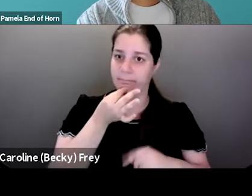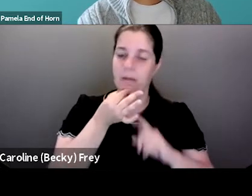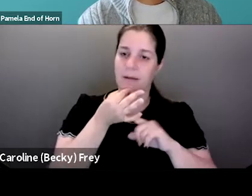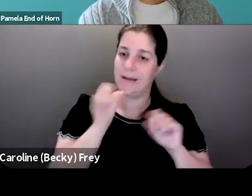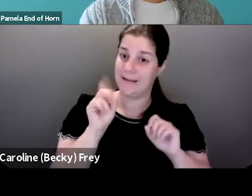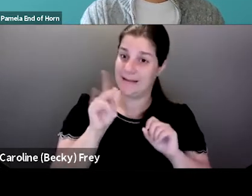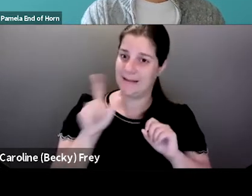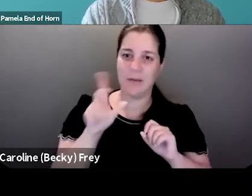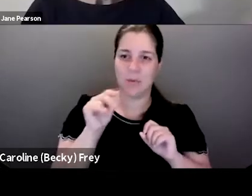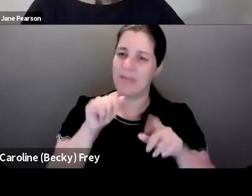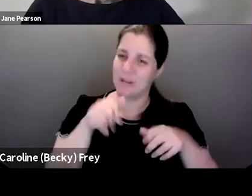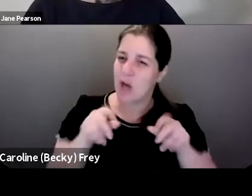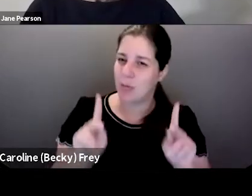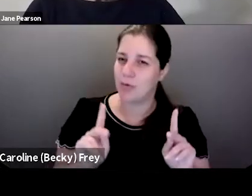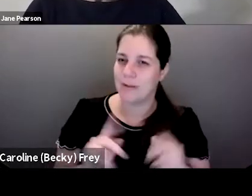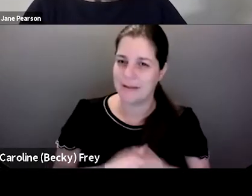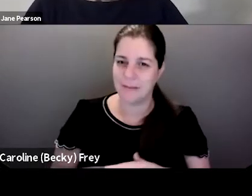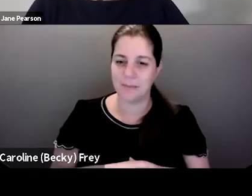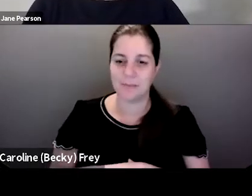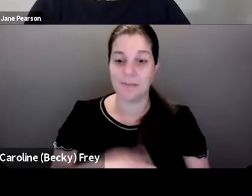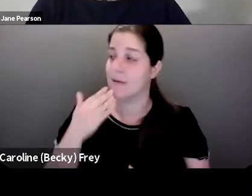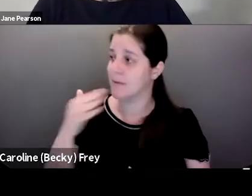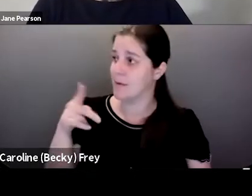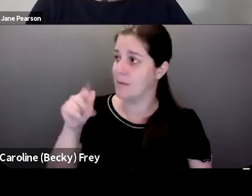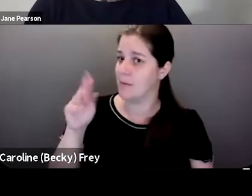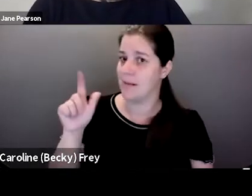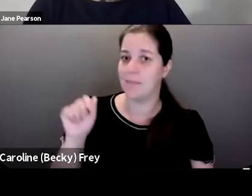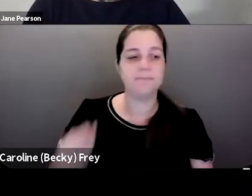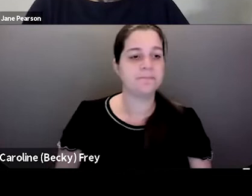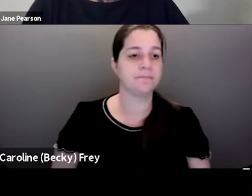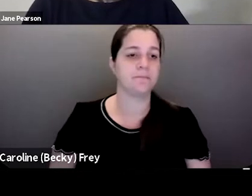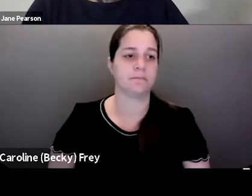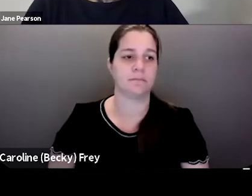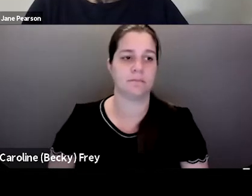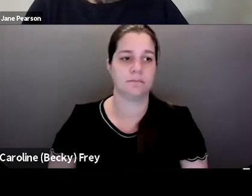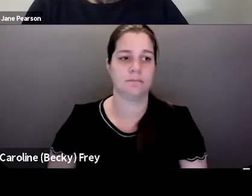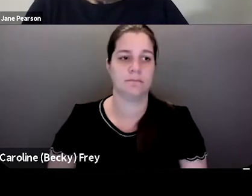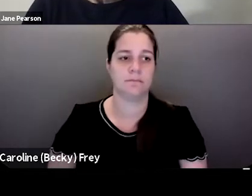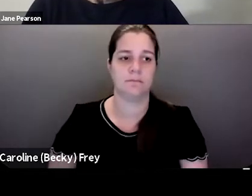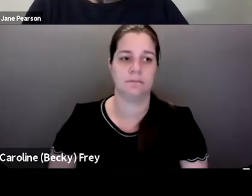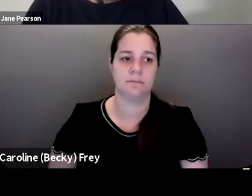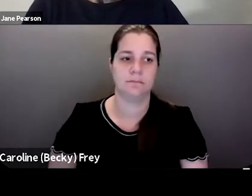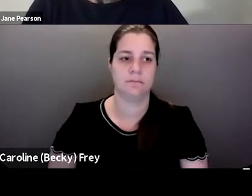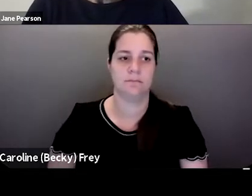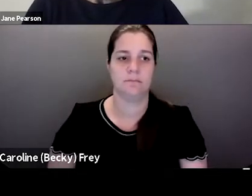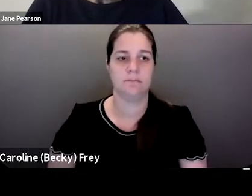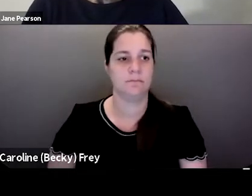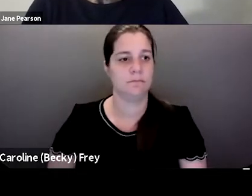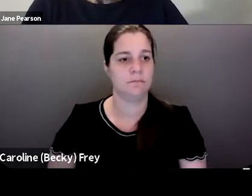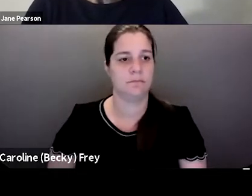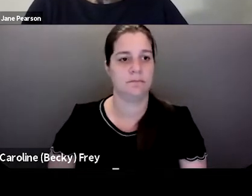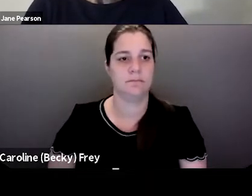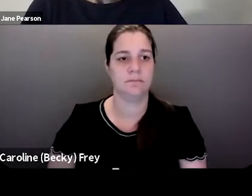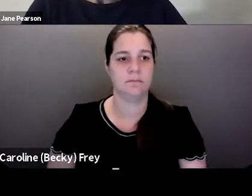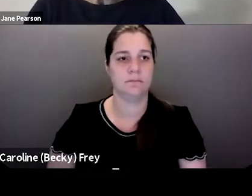Thanks, Pamela. That was great. Thomas Chavez, are you on camera? Let's see. There's so many of us on